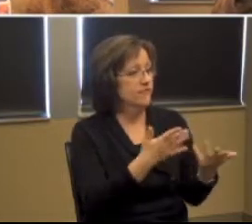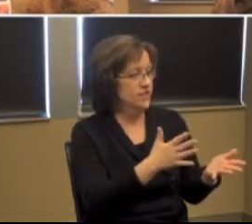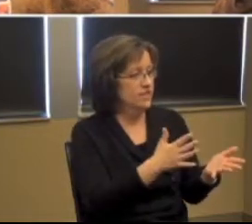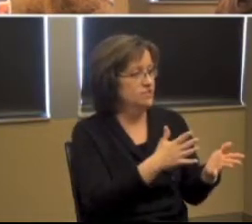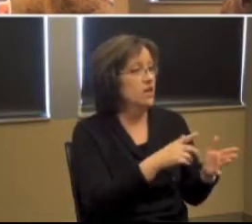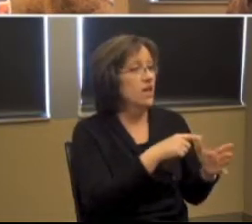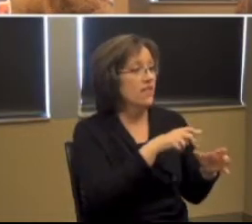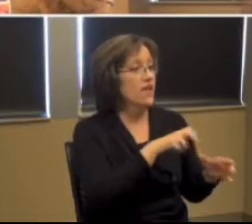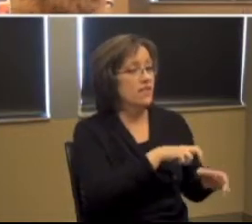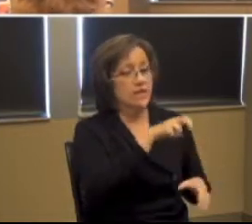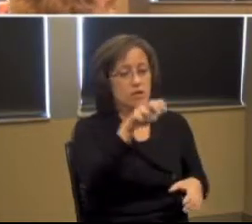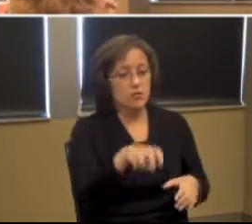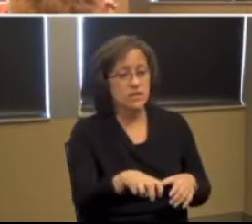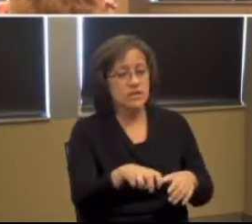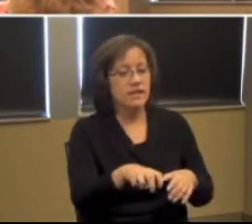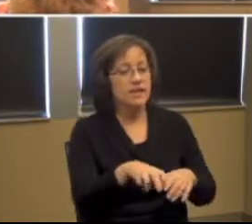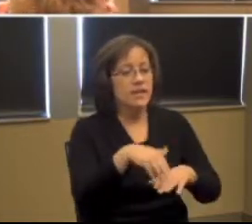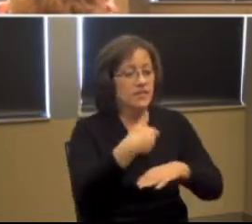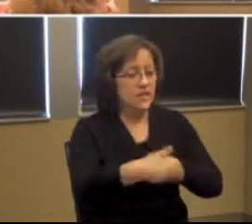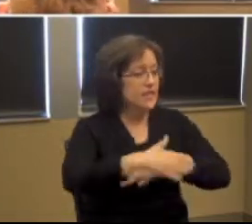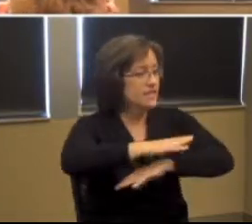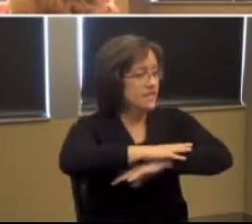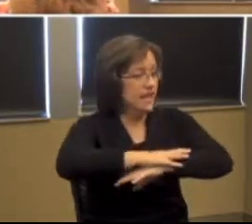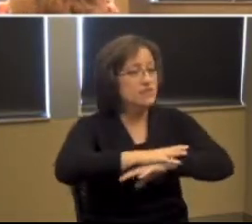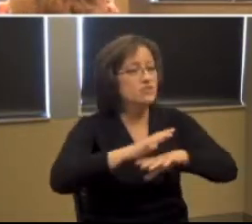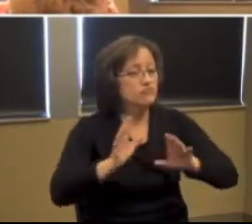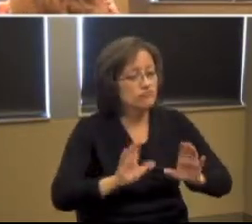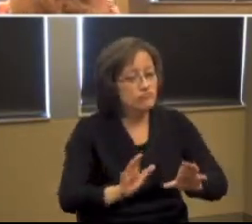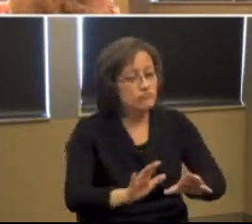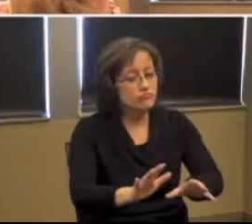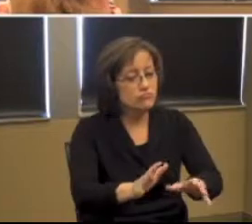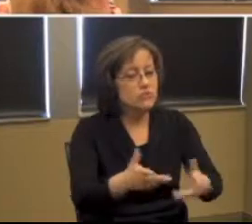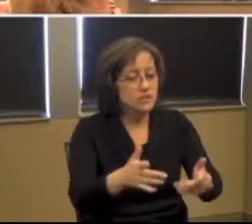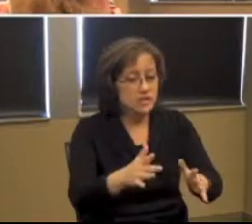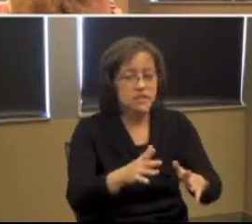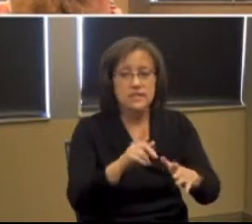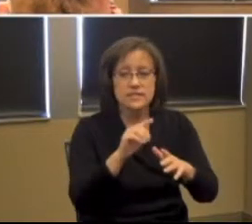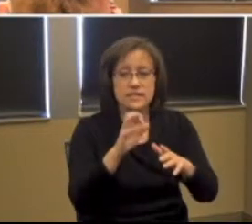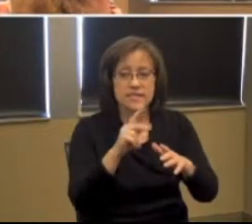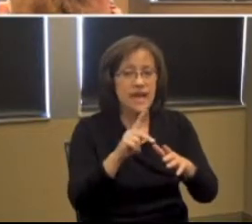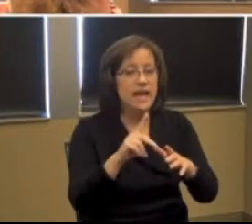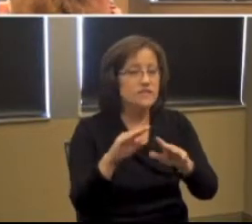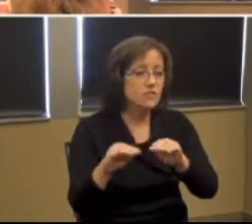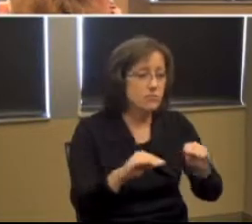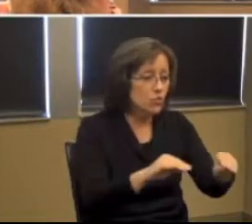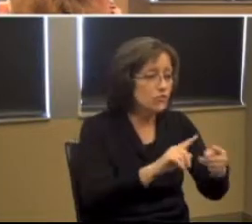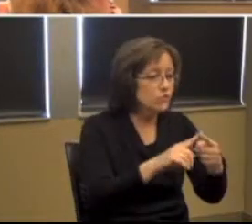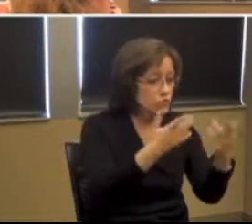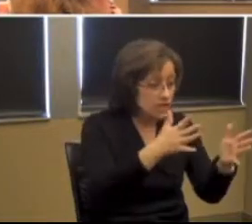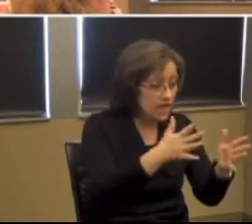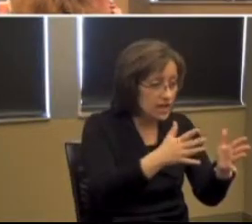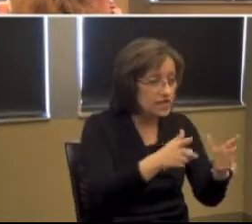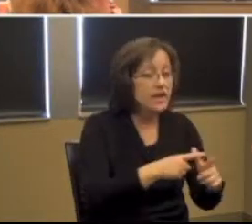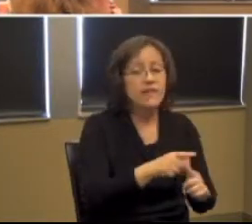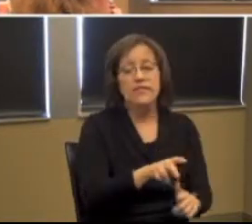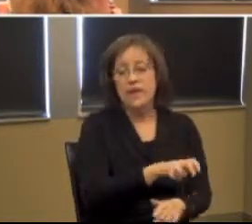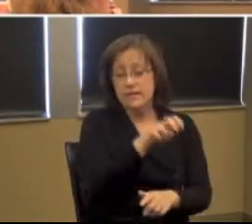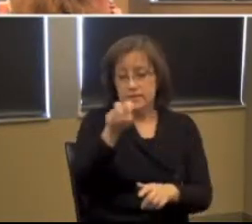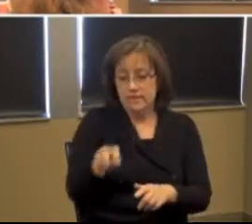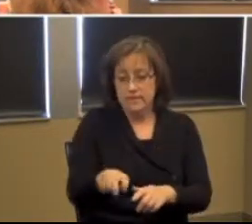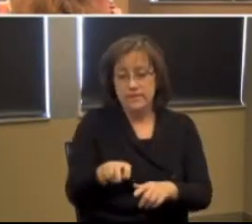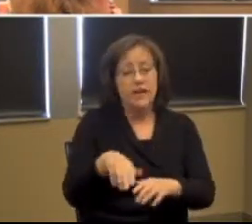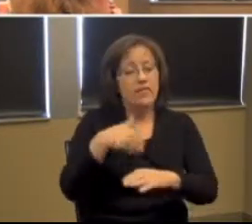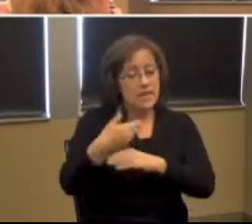Then they move to the next desk, which is over here, complete the activity, move the task to done, and then they come over to the